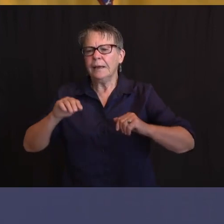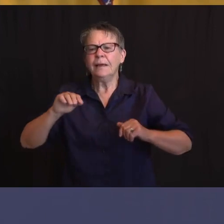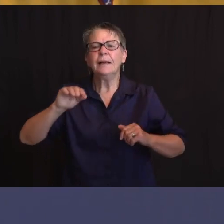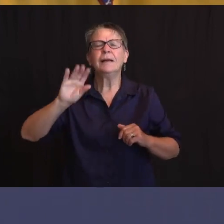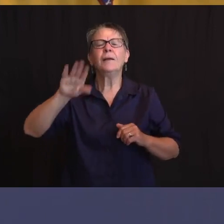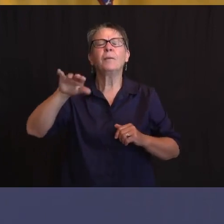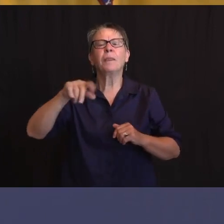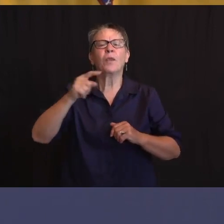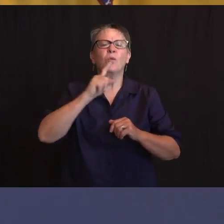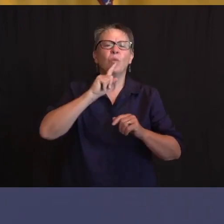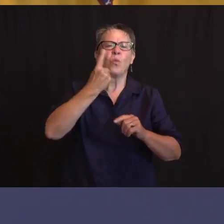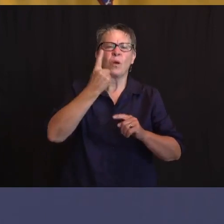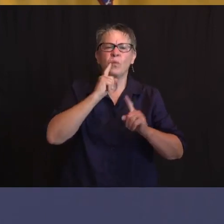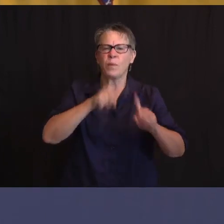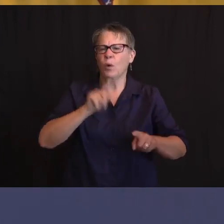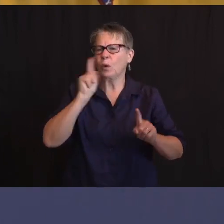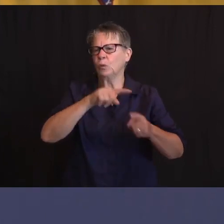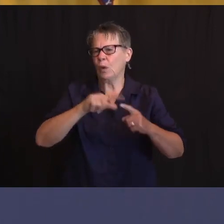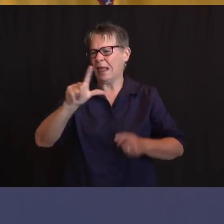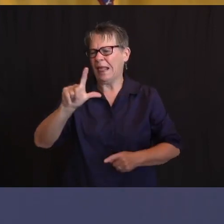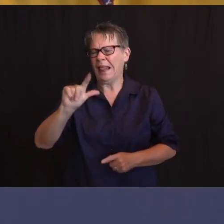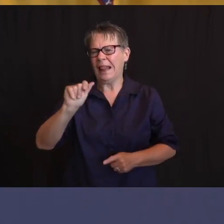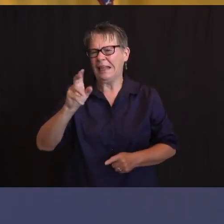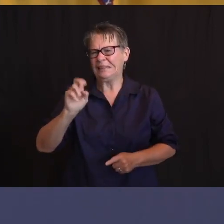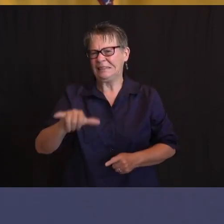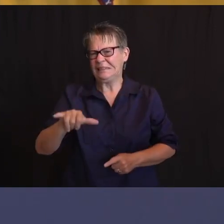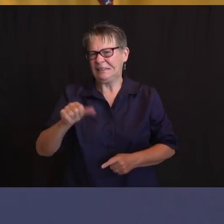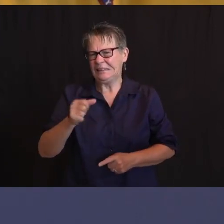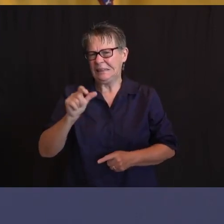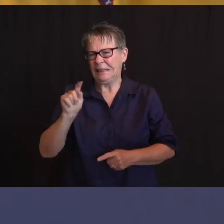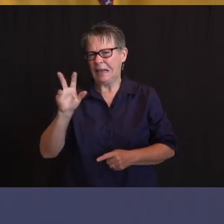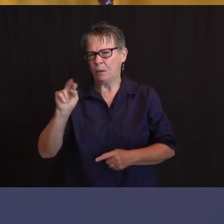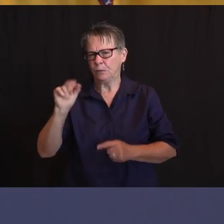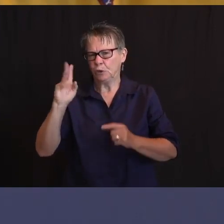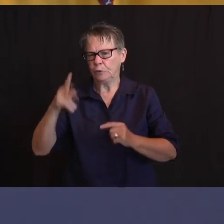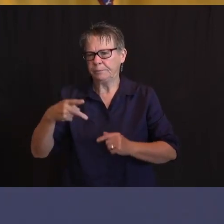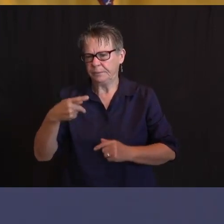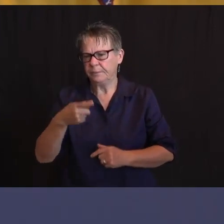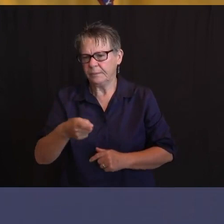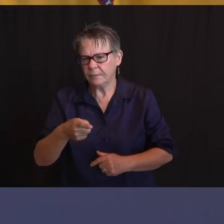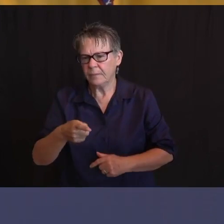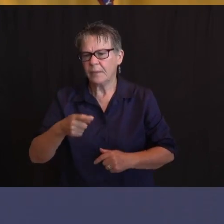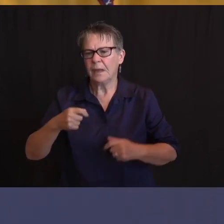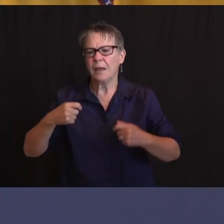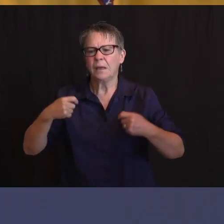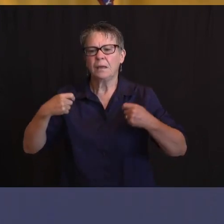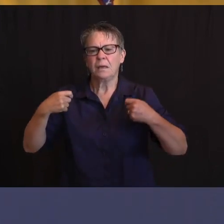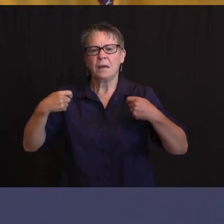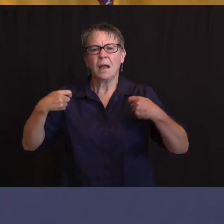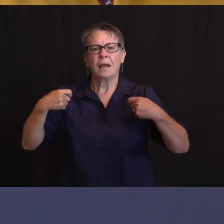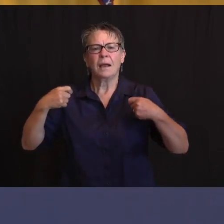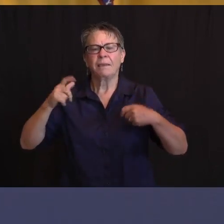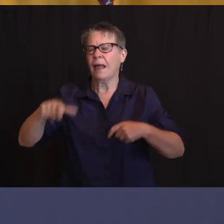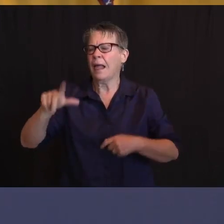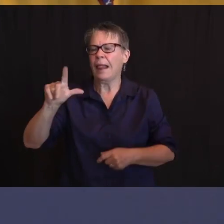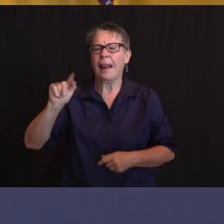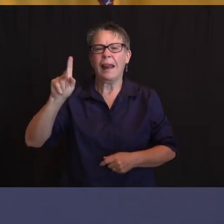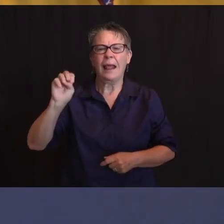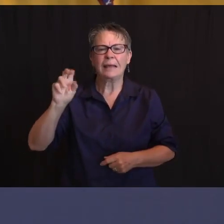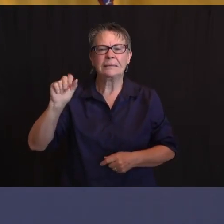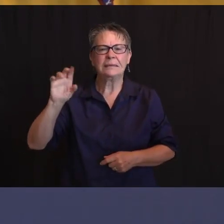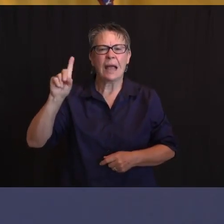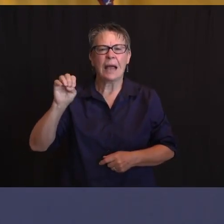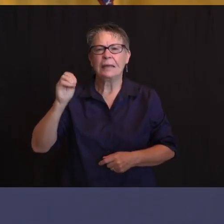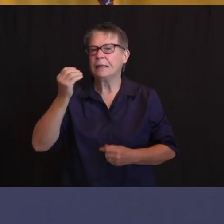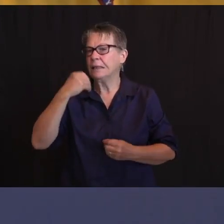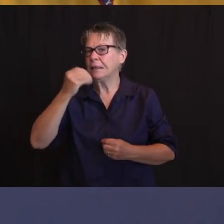there was a significant law enforcement presence, as well as a locksmith. Is your administration sending a message to this, not only